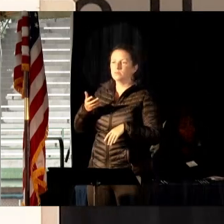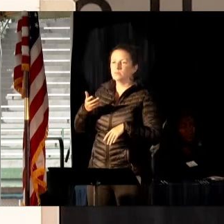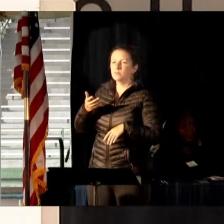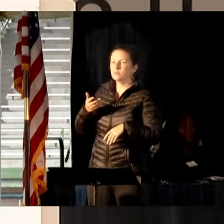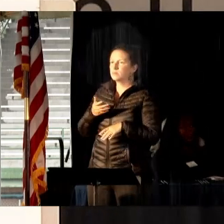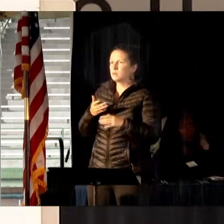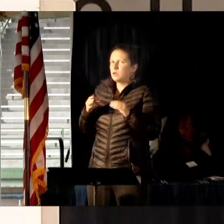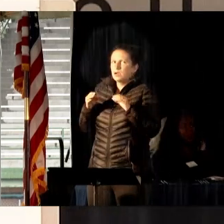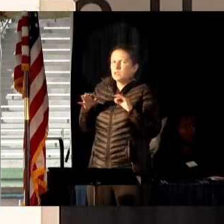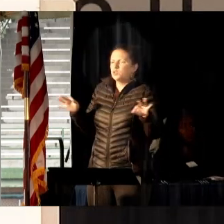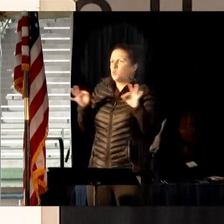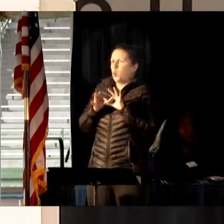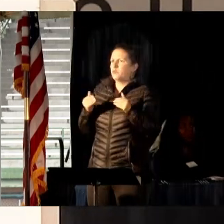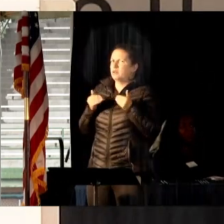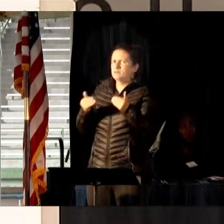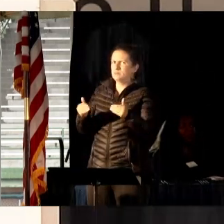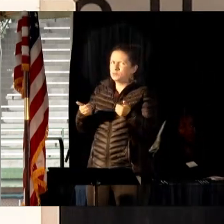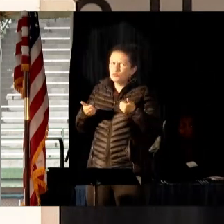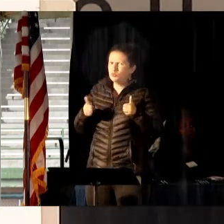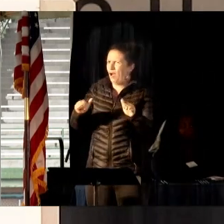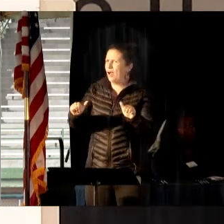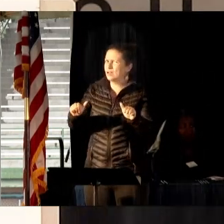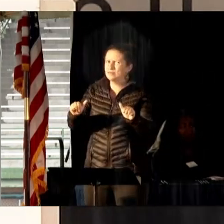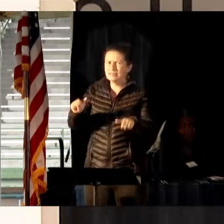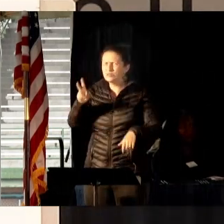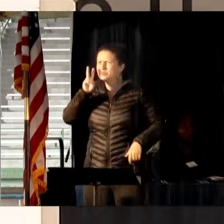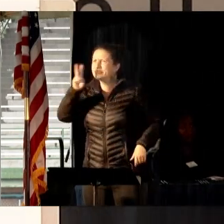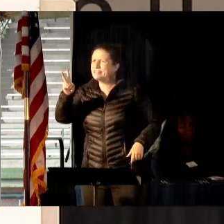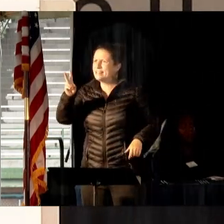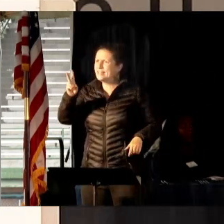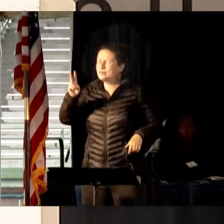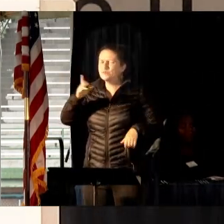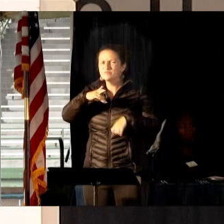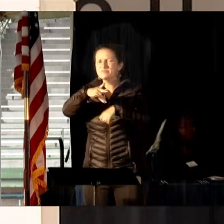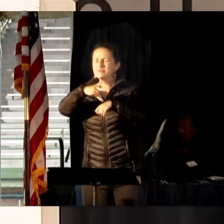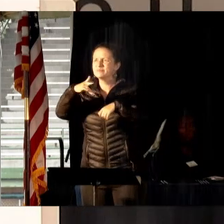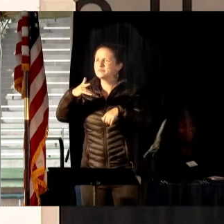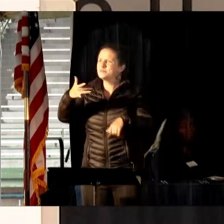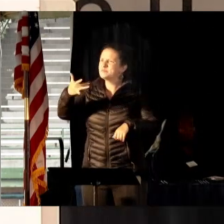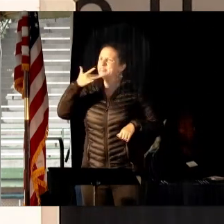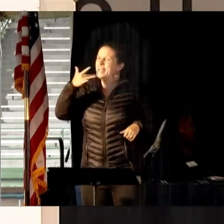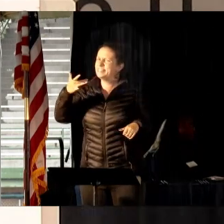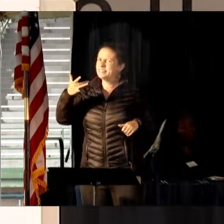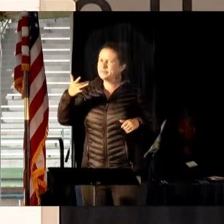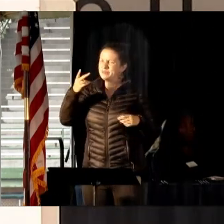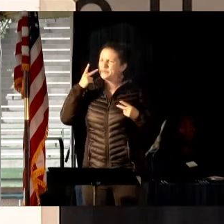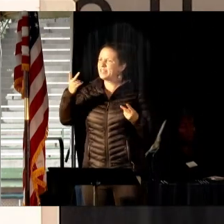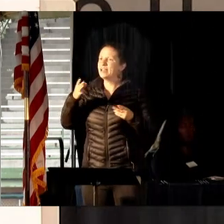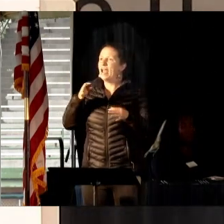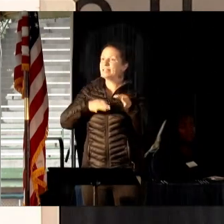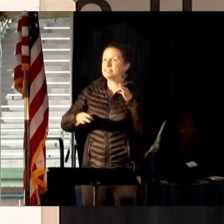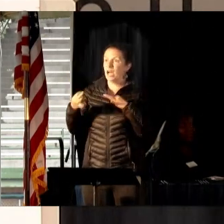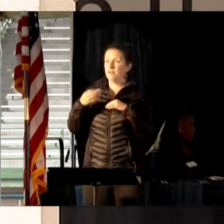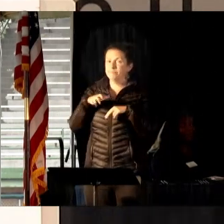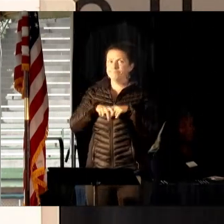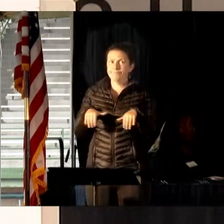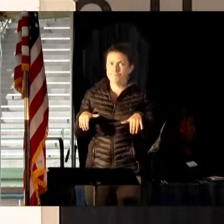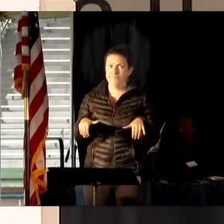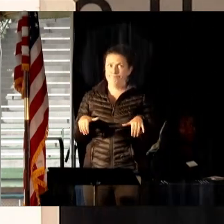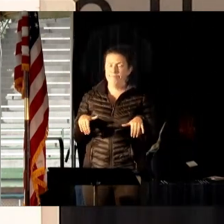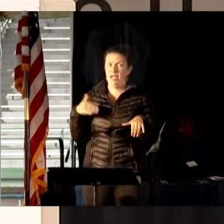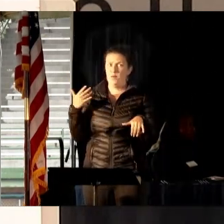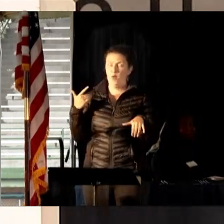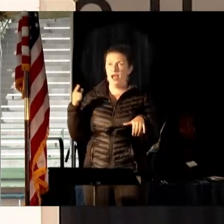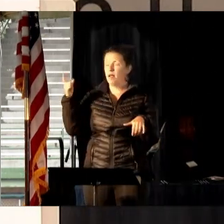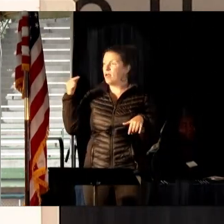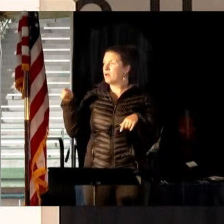it is worth more for you to go, to try, to see, to taste, than for someone to come back and tell you about it. It